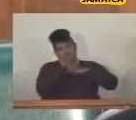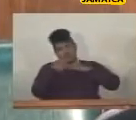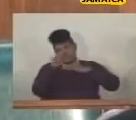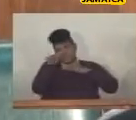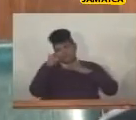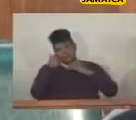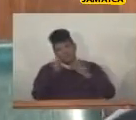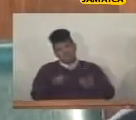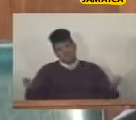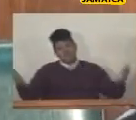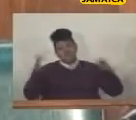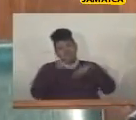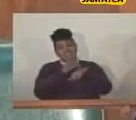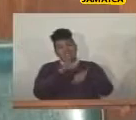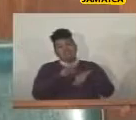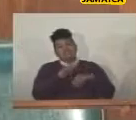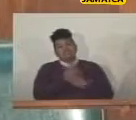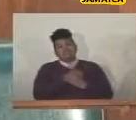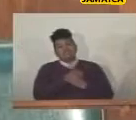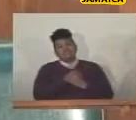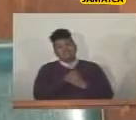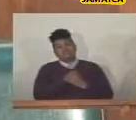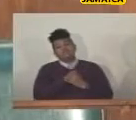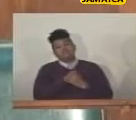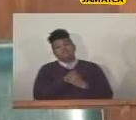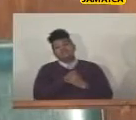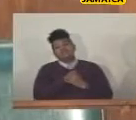Some people look at the